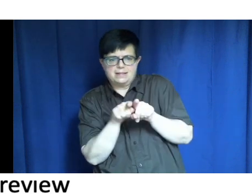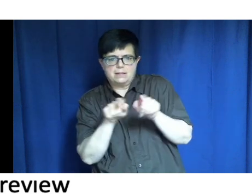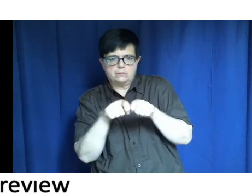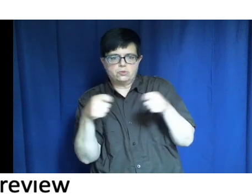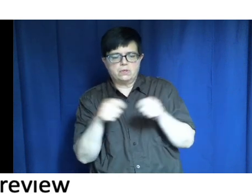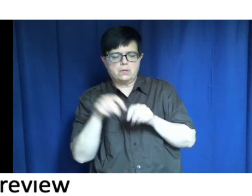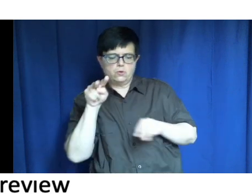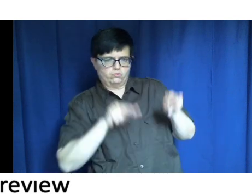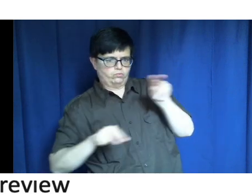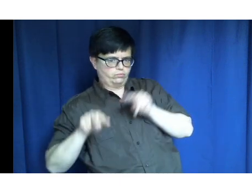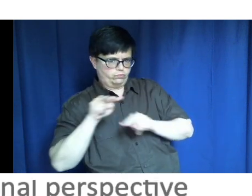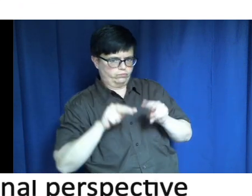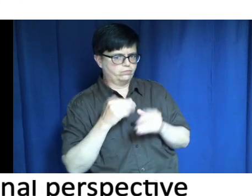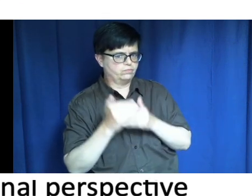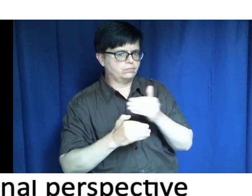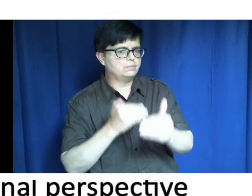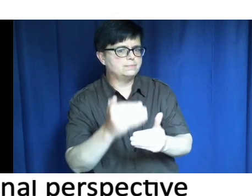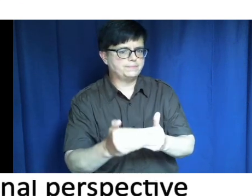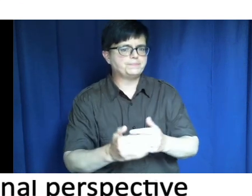journal.